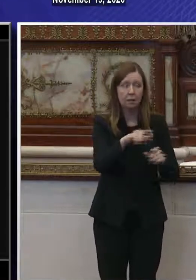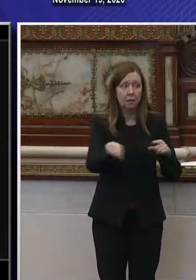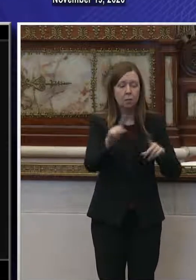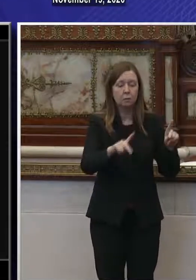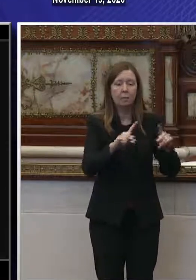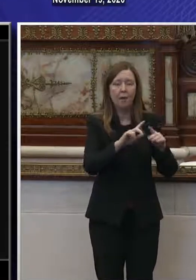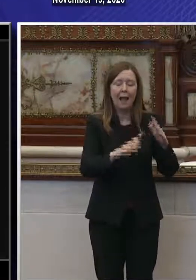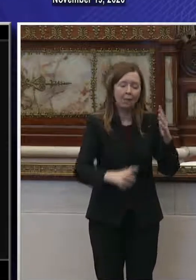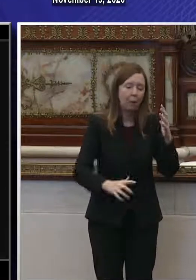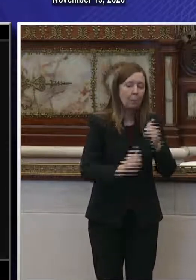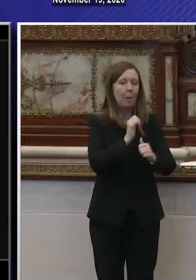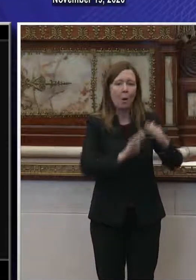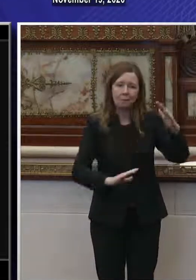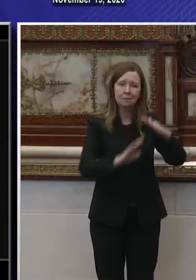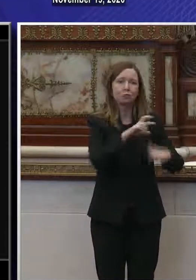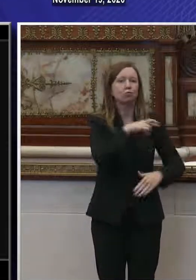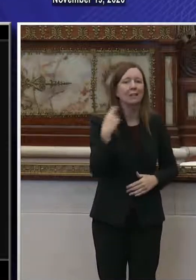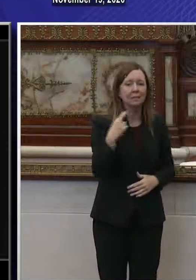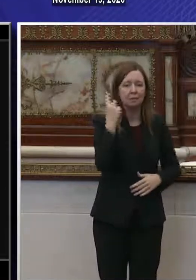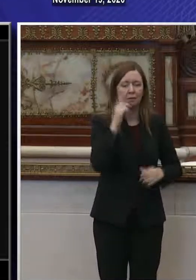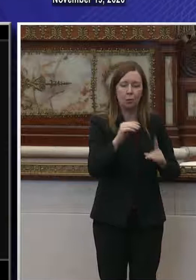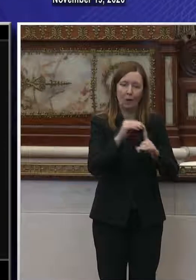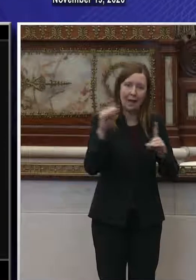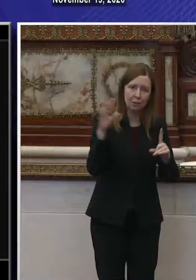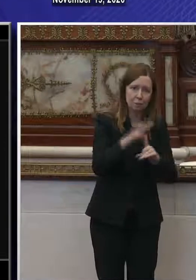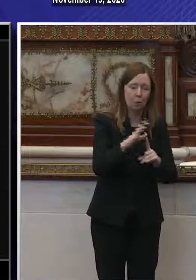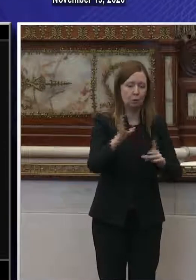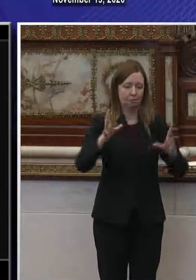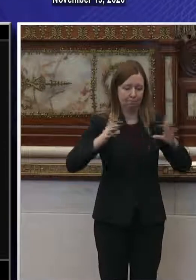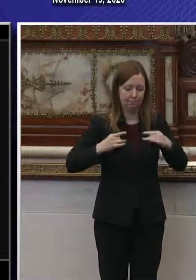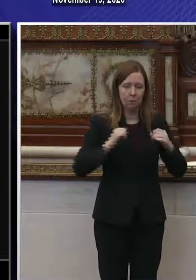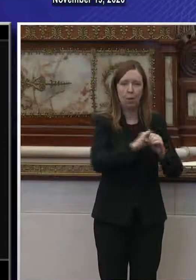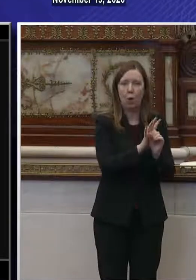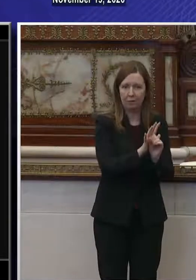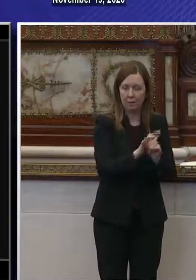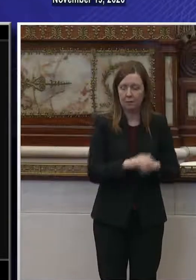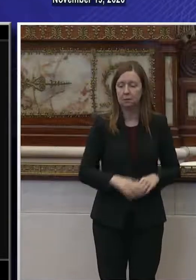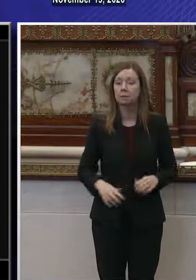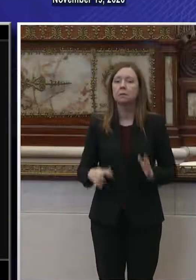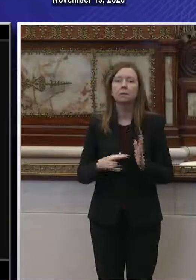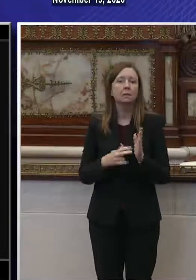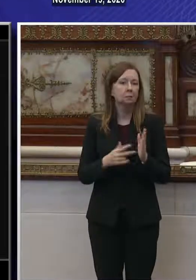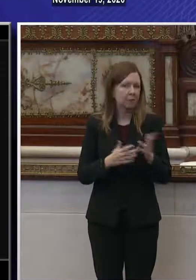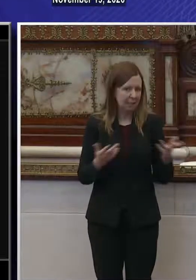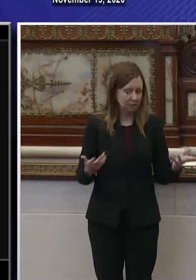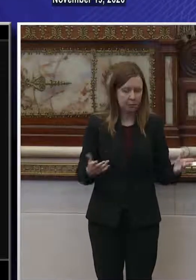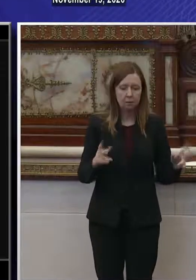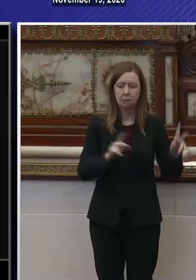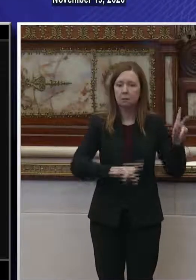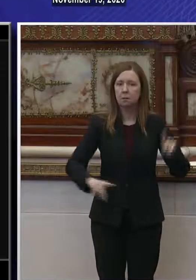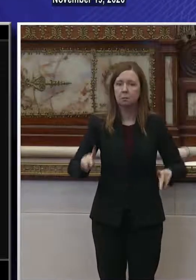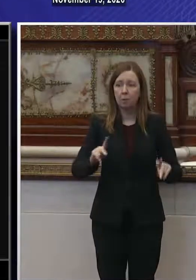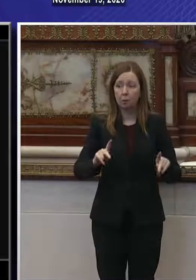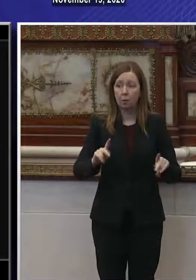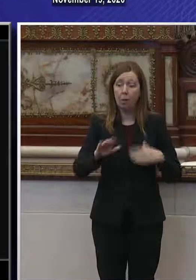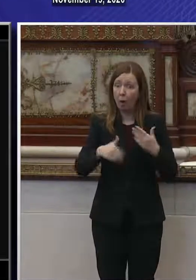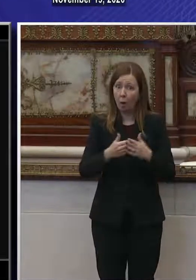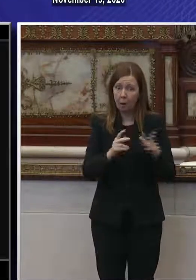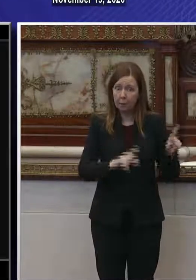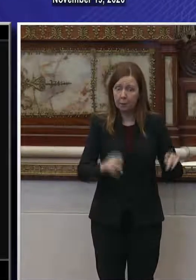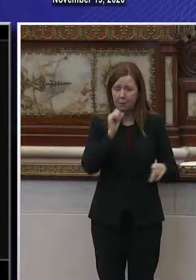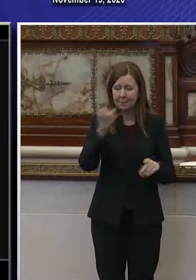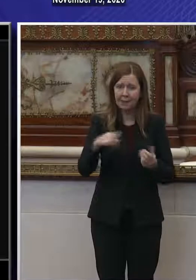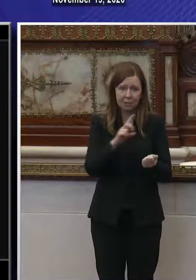at greatest risk for exposure to COVID. Hence, it'll be individuals, all individuals, not